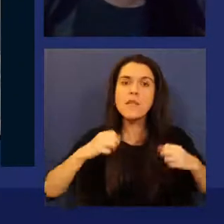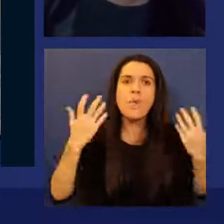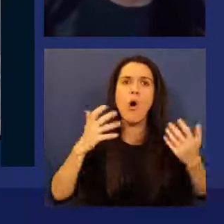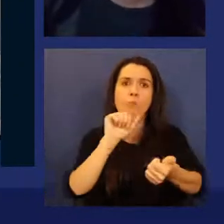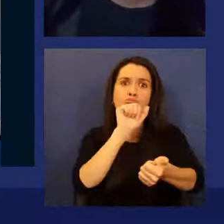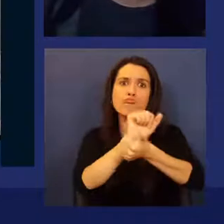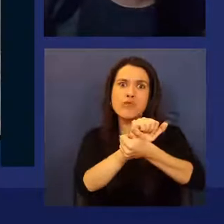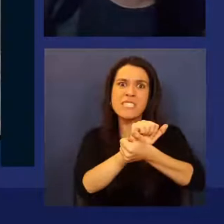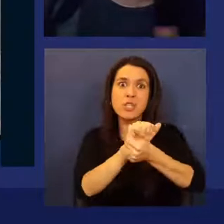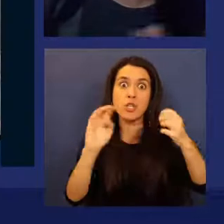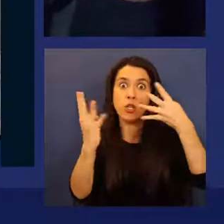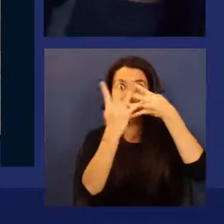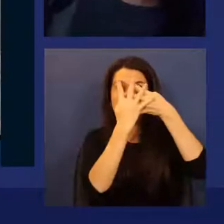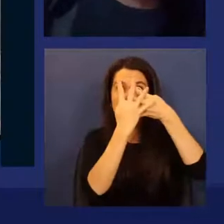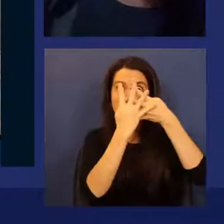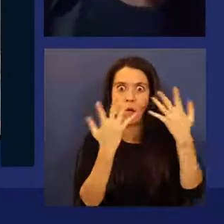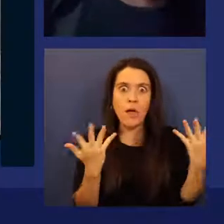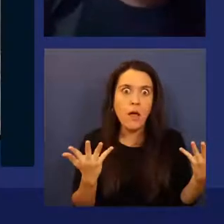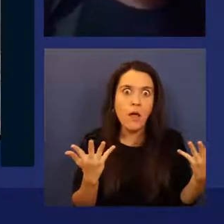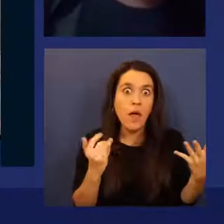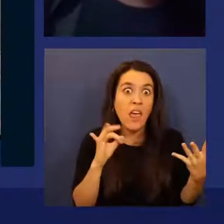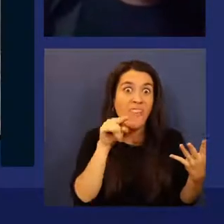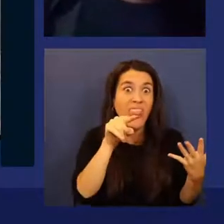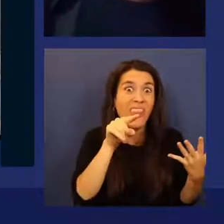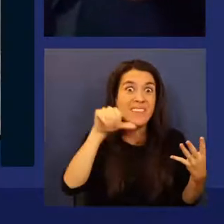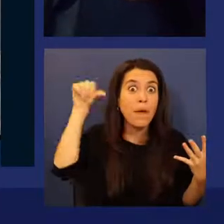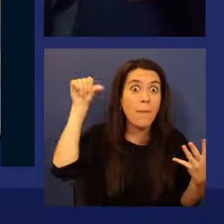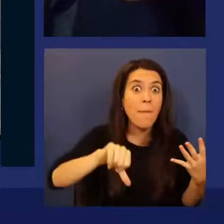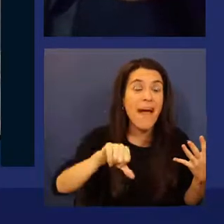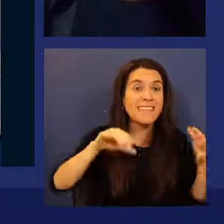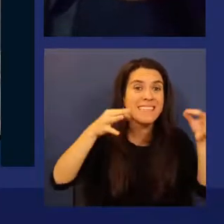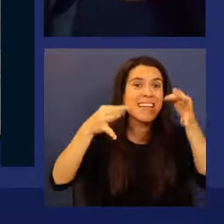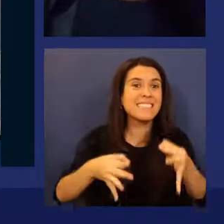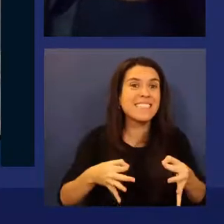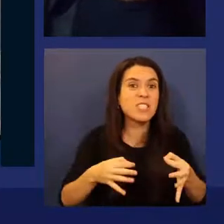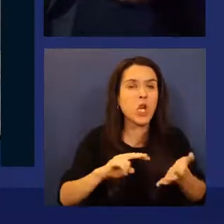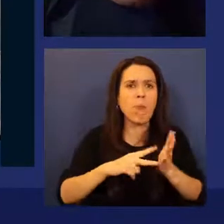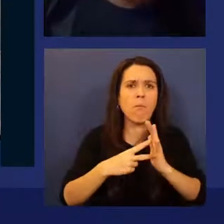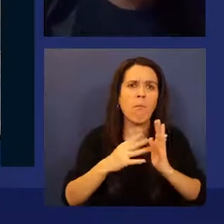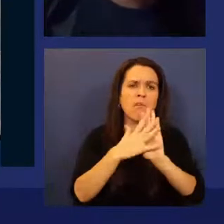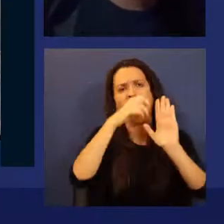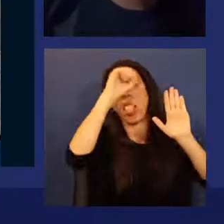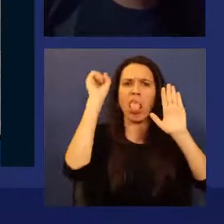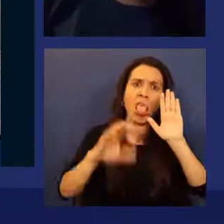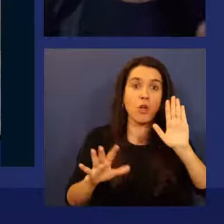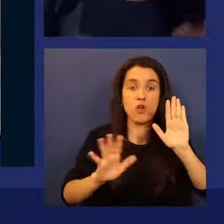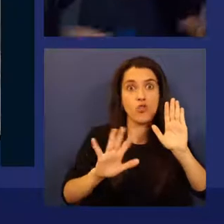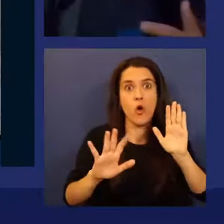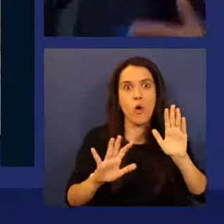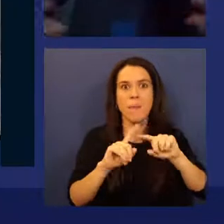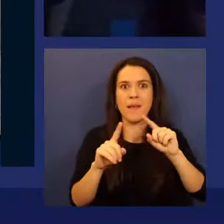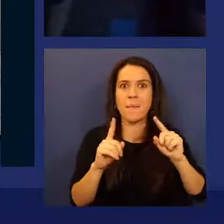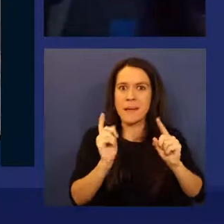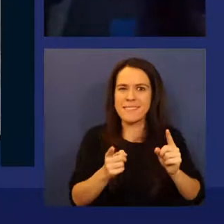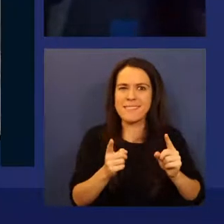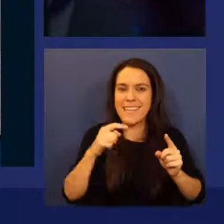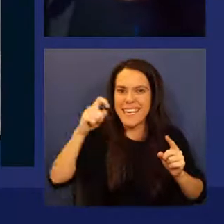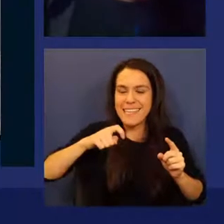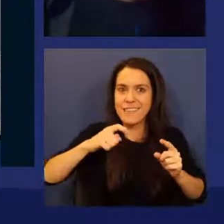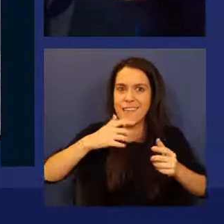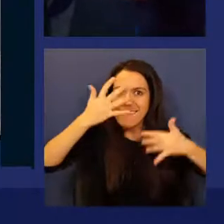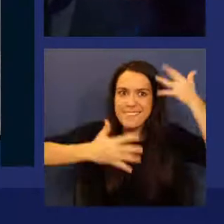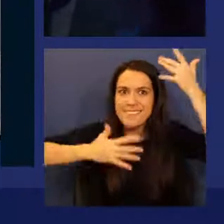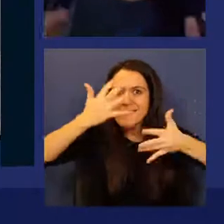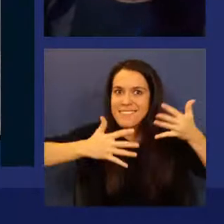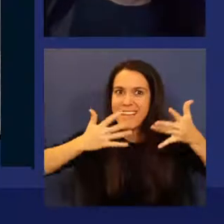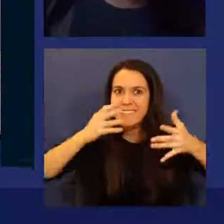have bad decisions in your model, it doesn't mean your model's bad. It just means it doesn't have enough data. It doesn't have a diverse enough set